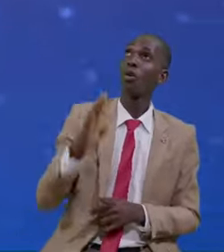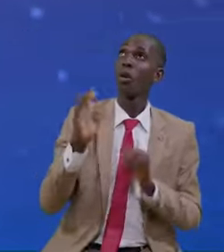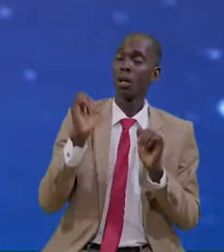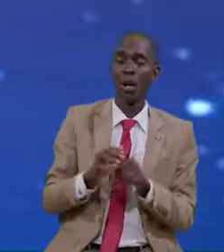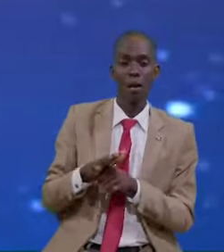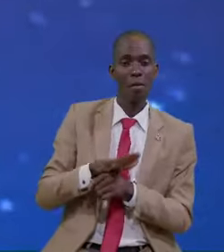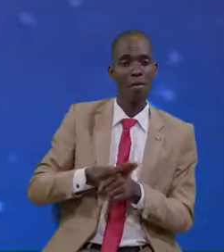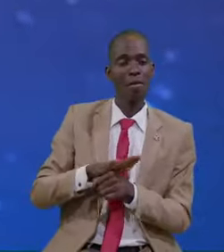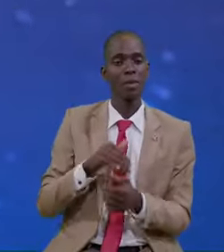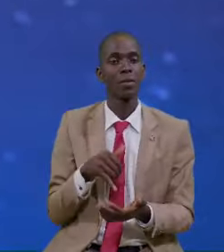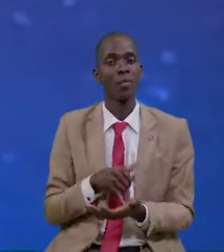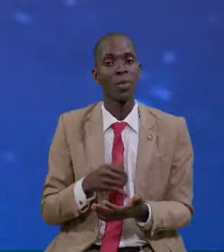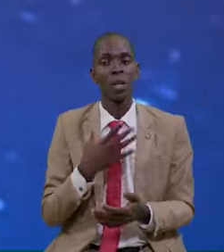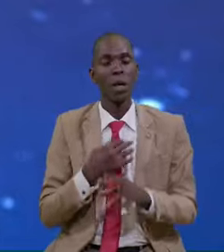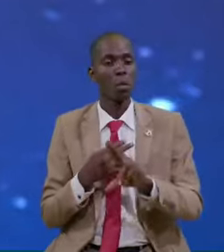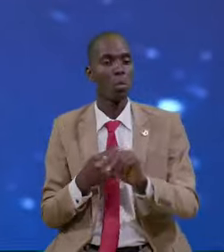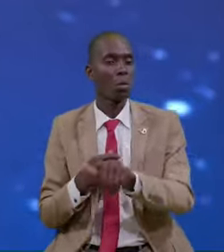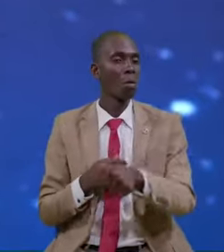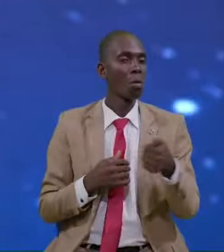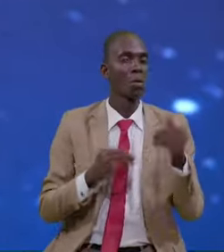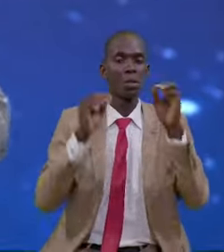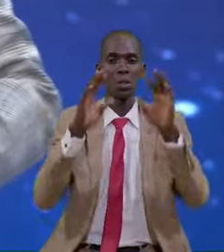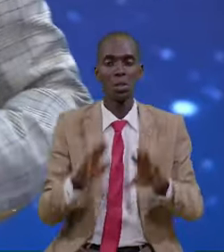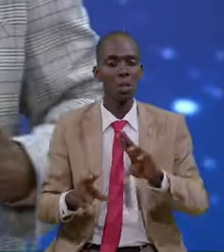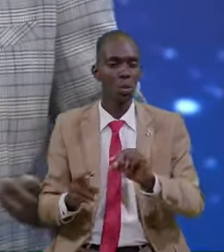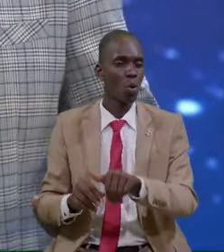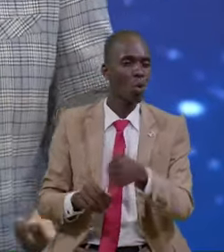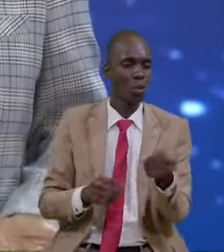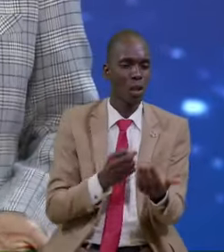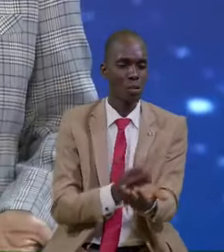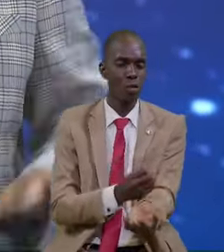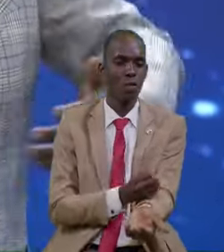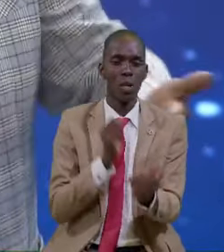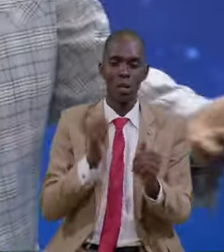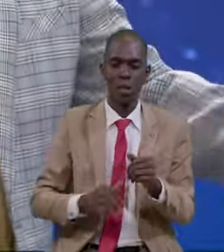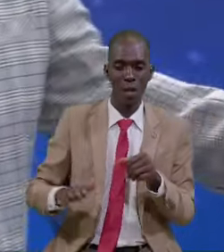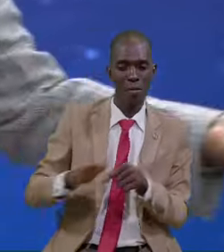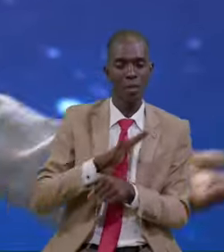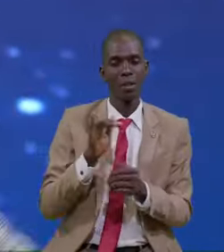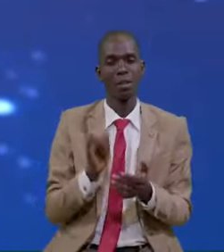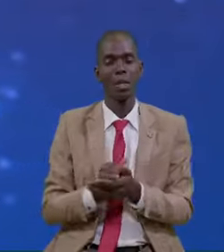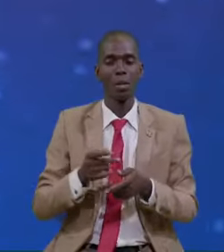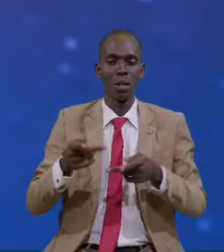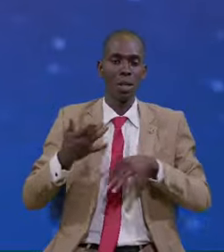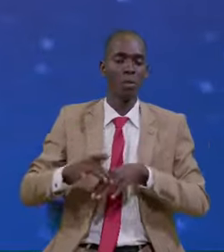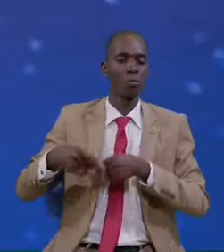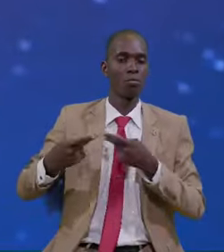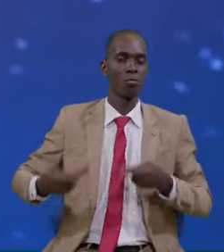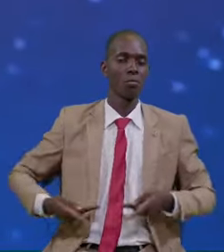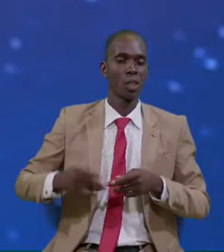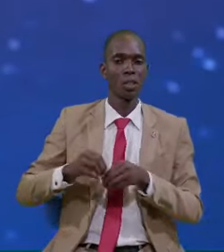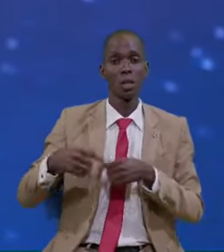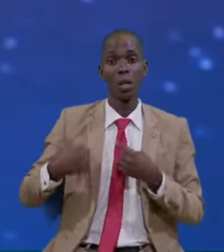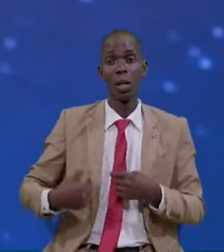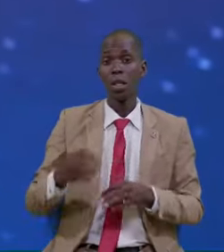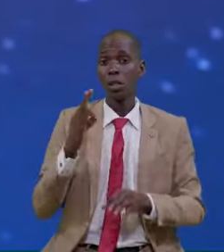And no other teacher, no other subject can fill that vacuum. And if you are empty in that